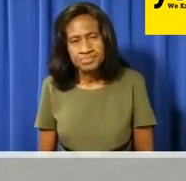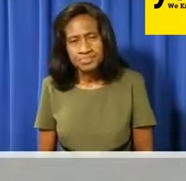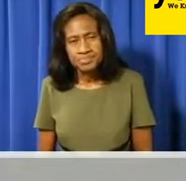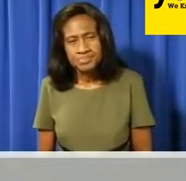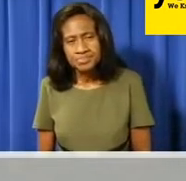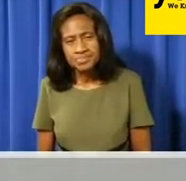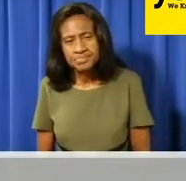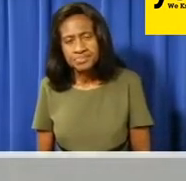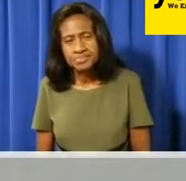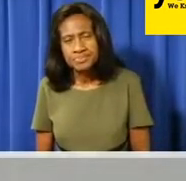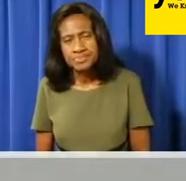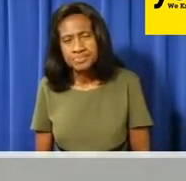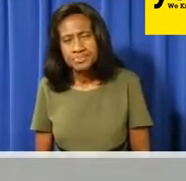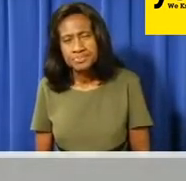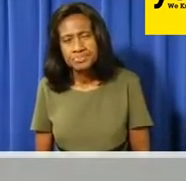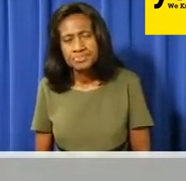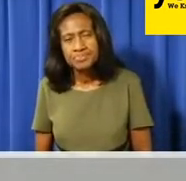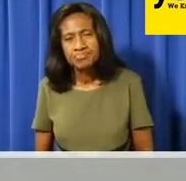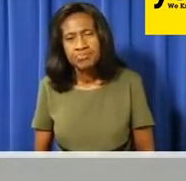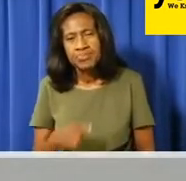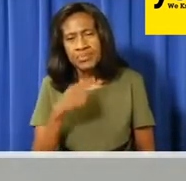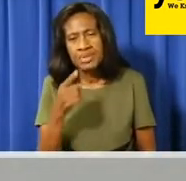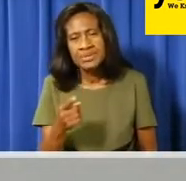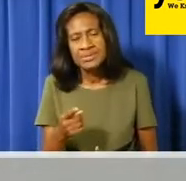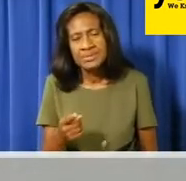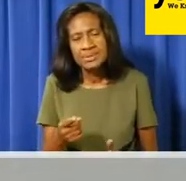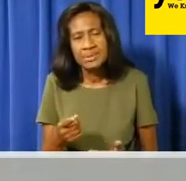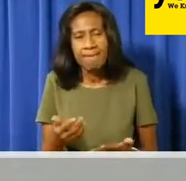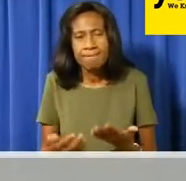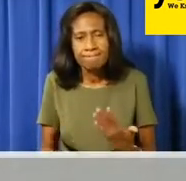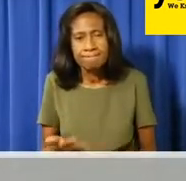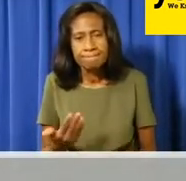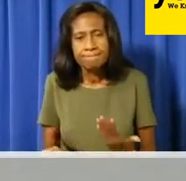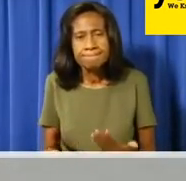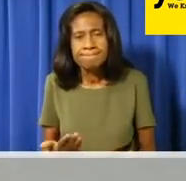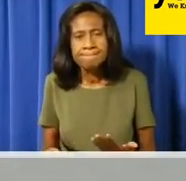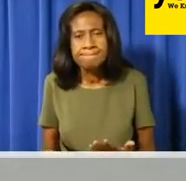I suspect we'll have it tabled in the next